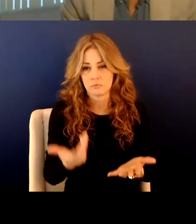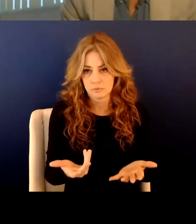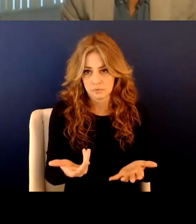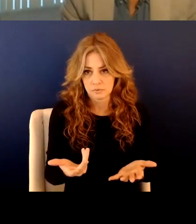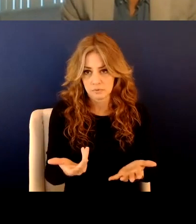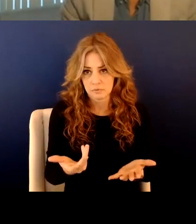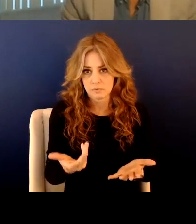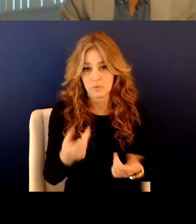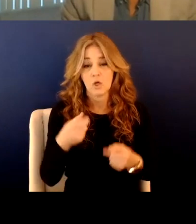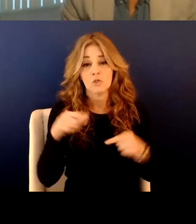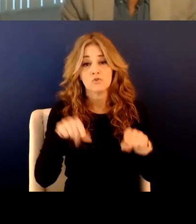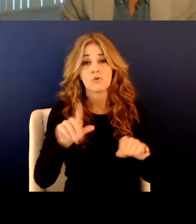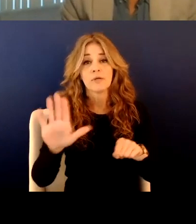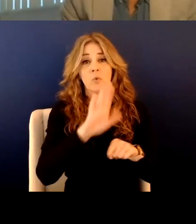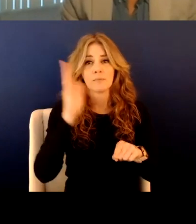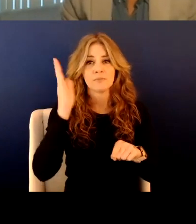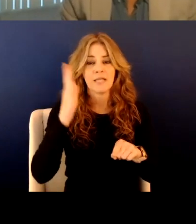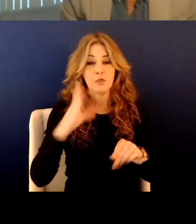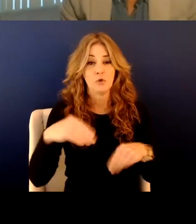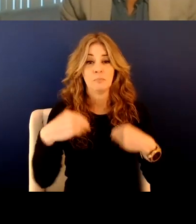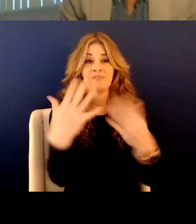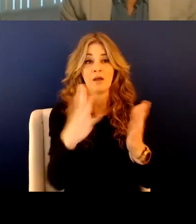you presented your demands, and this is